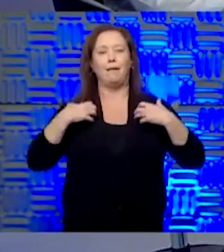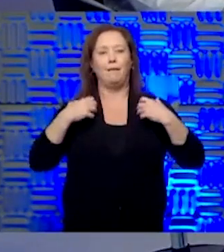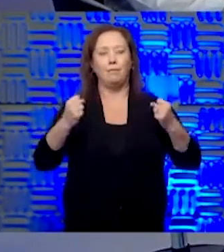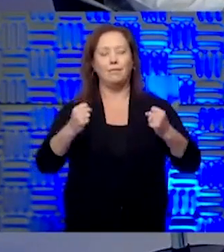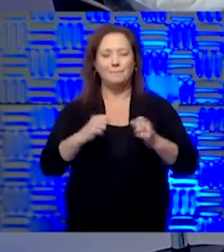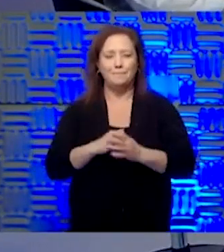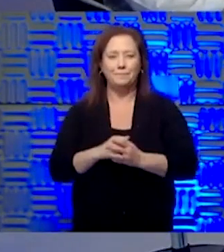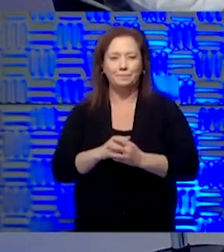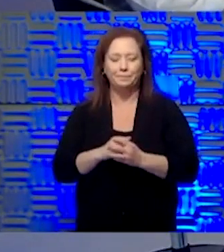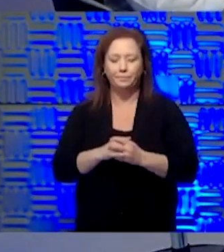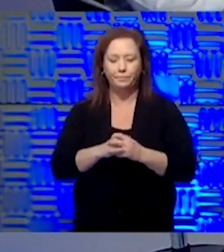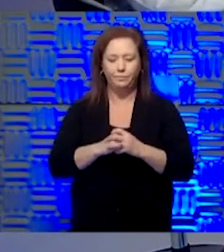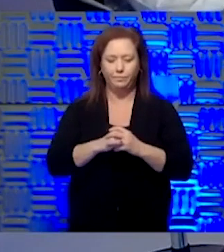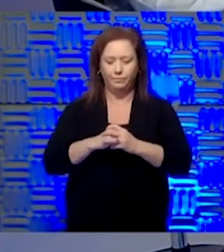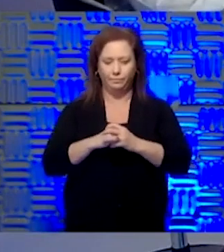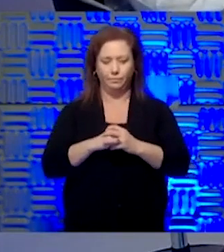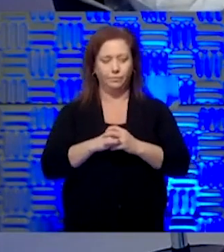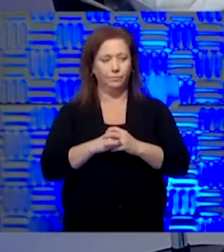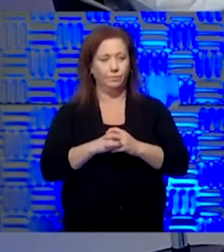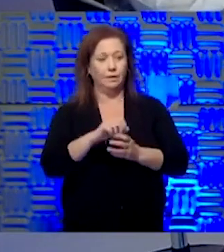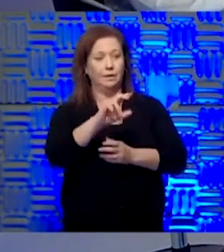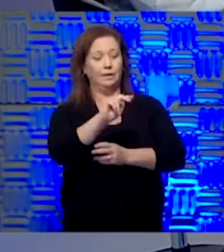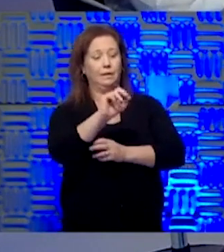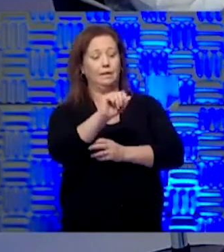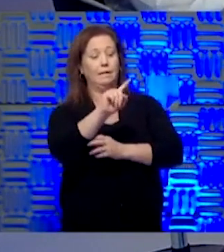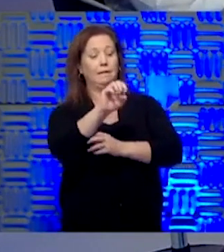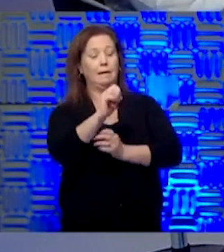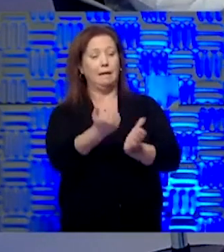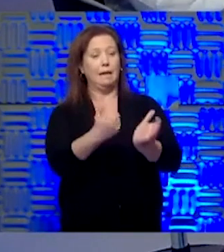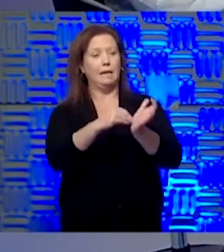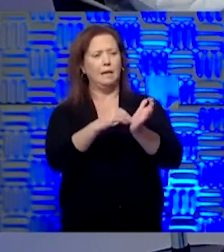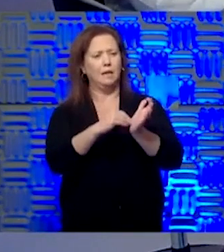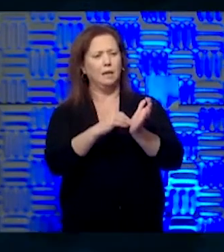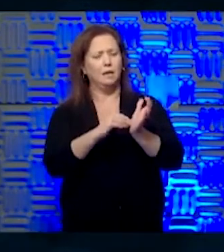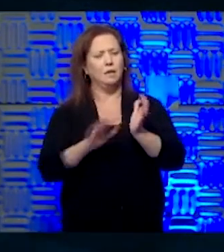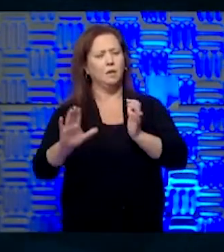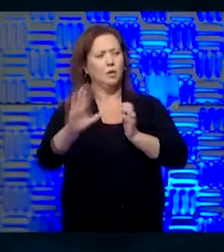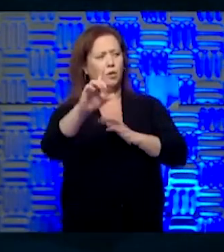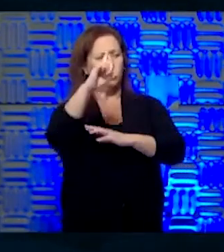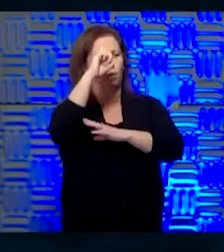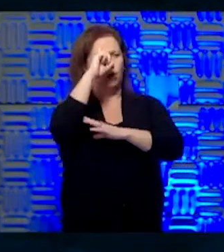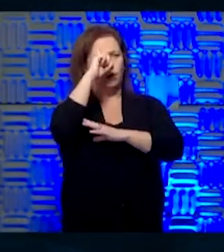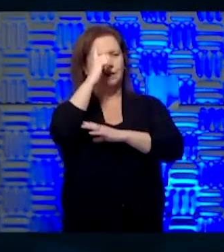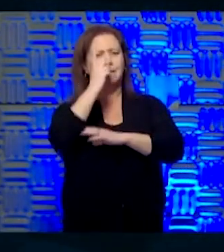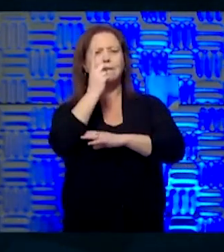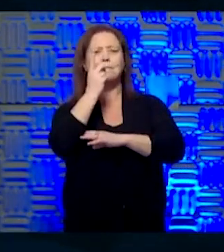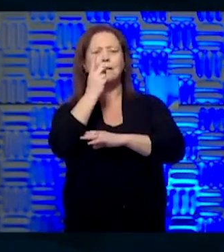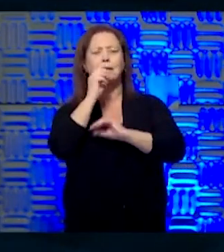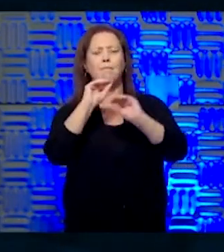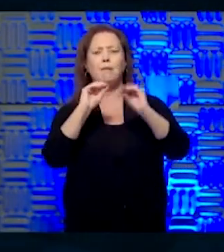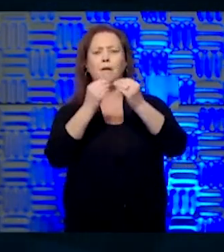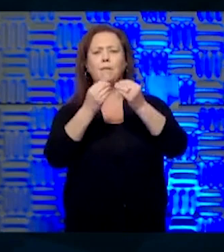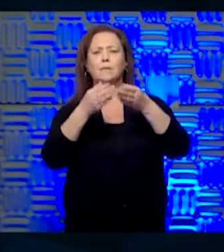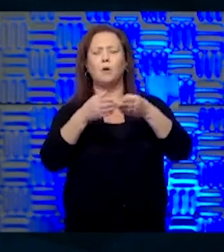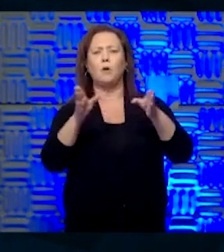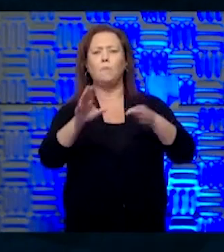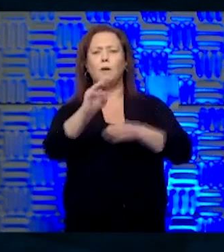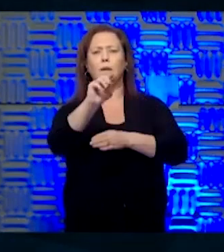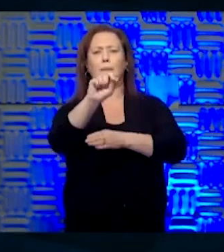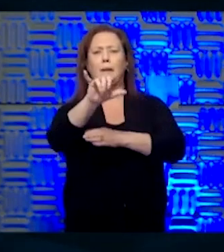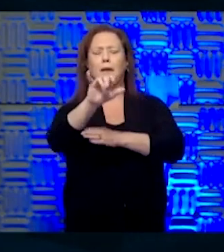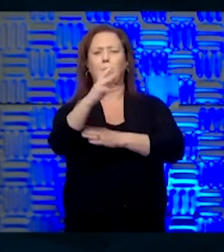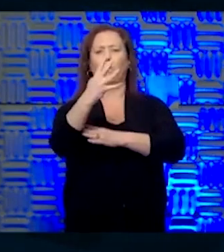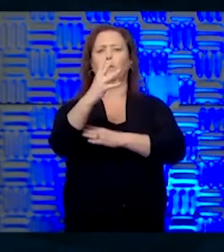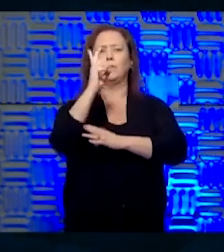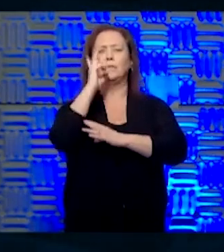there? Yeah, this is Nate again. What are your thoughts on dental offices opening up on May 4th and